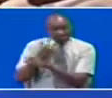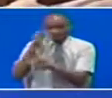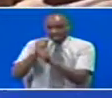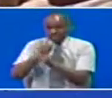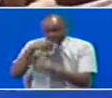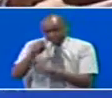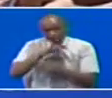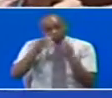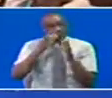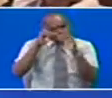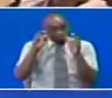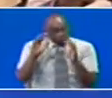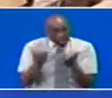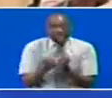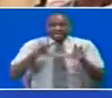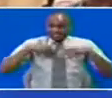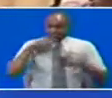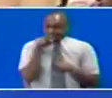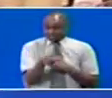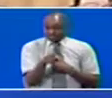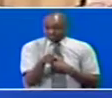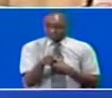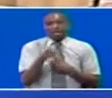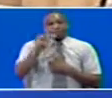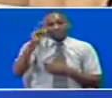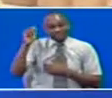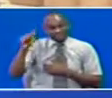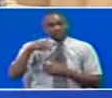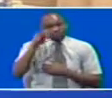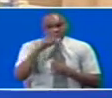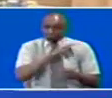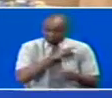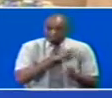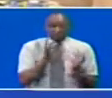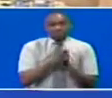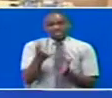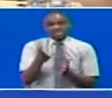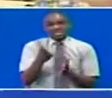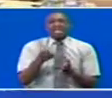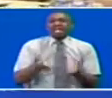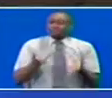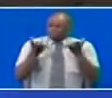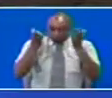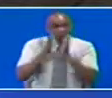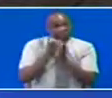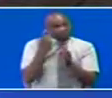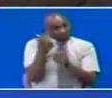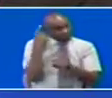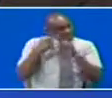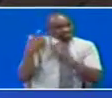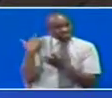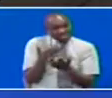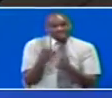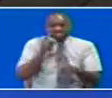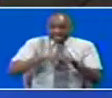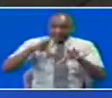organizations around the globe have adopted it. Britam's revenues, profits, and general outlook tremendously improved in the past few years after